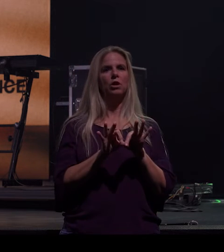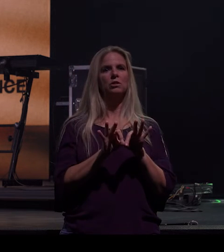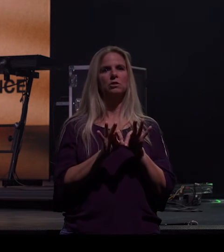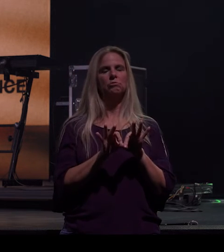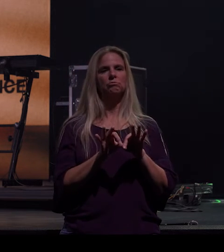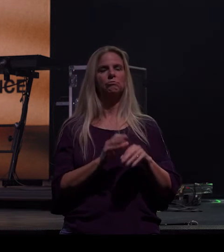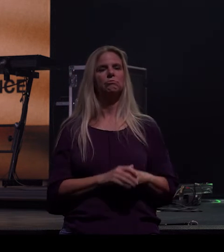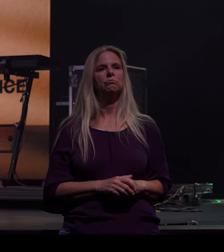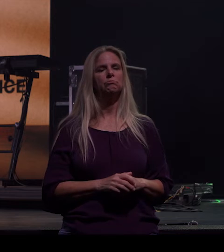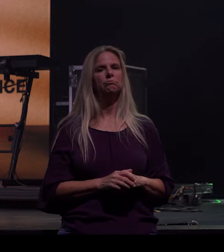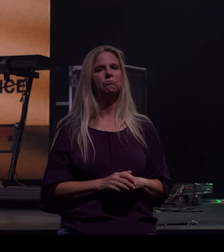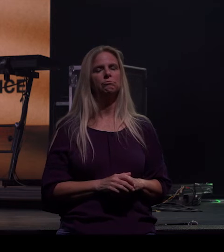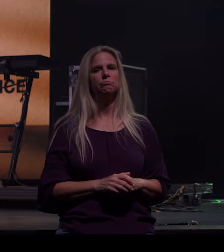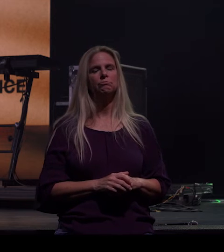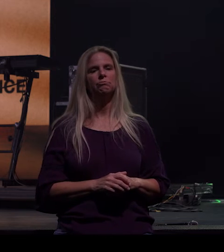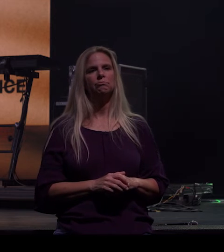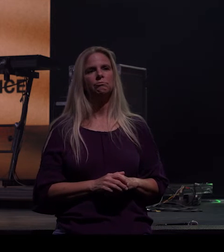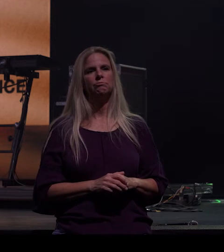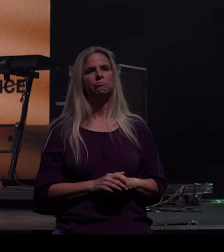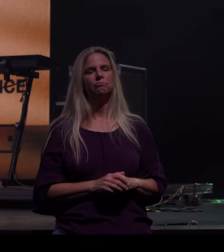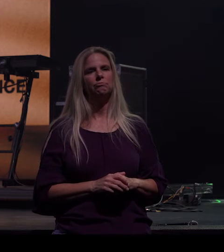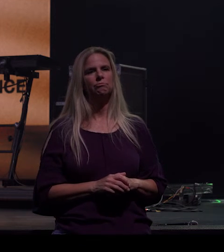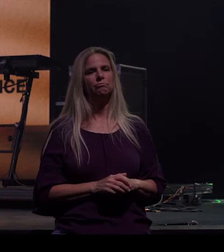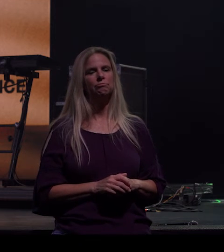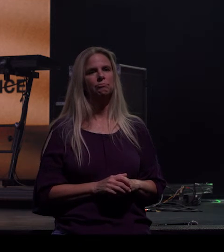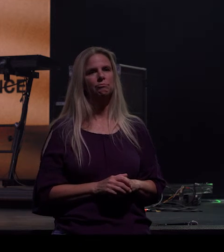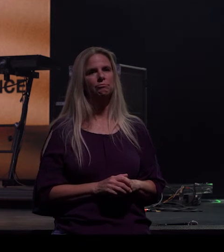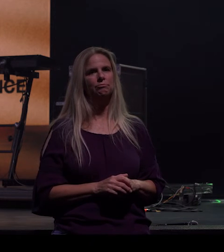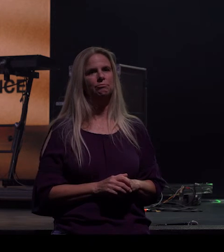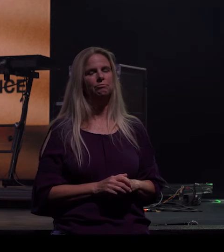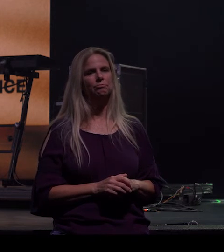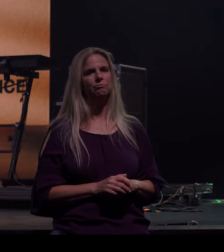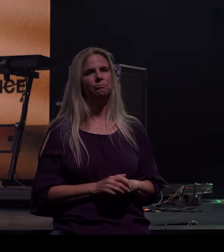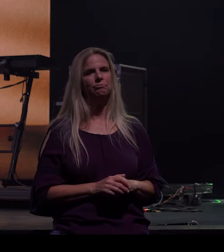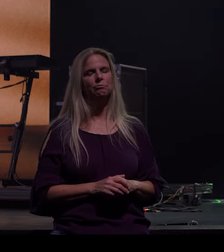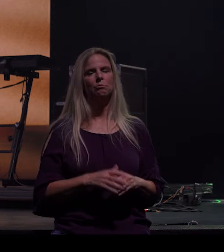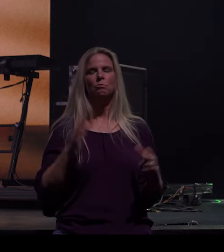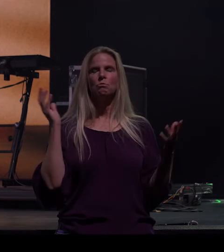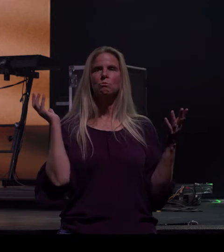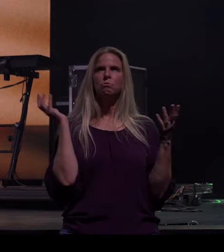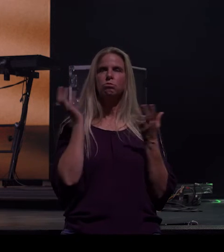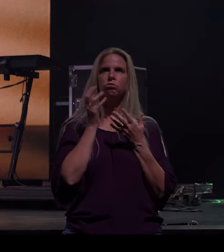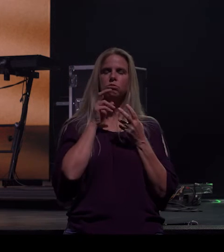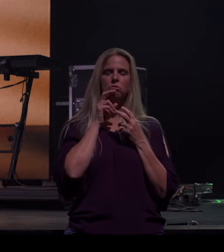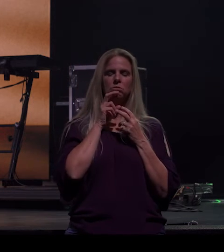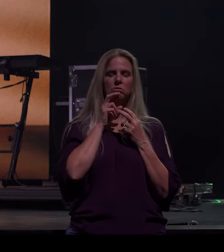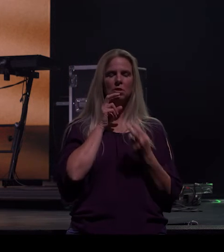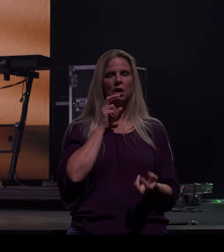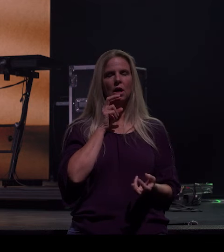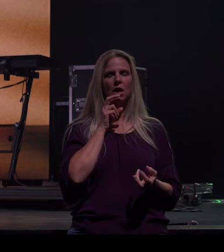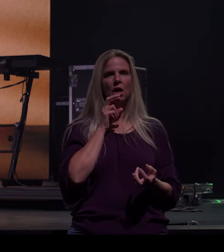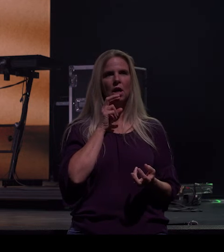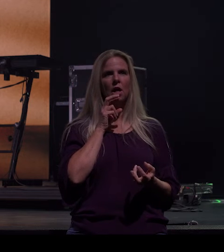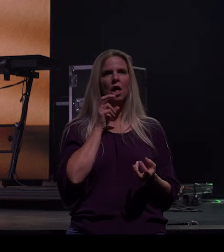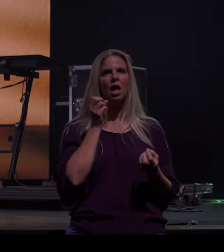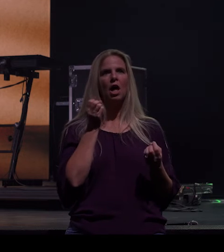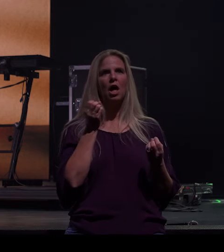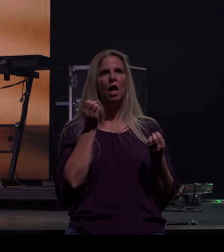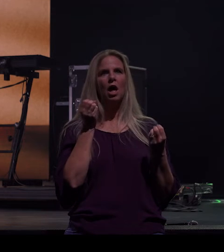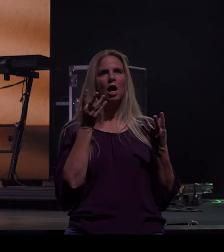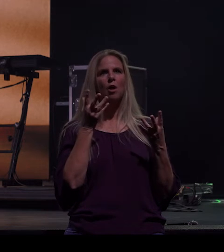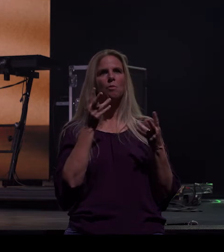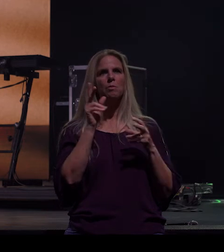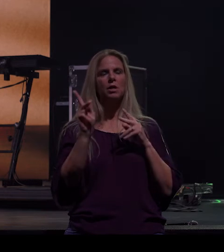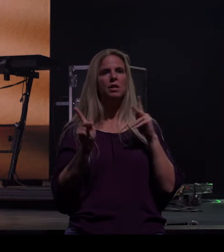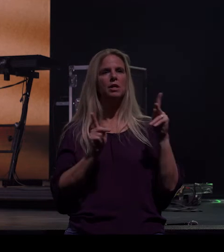What blows my mind is the number of people I watch